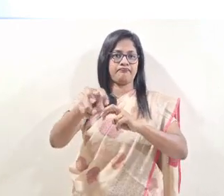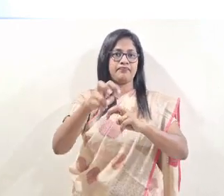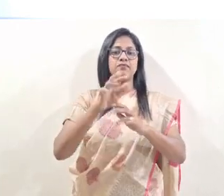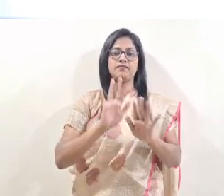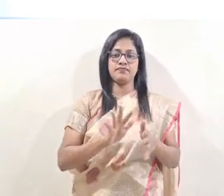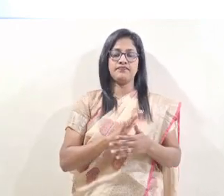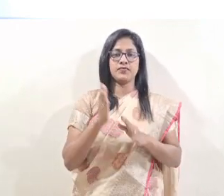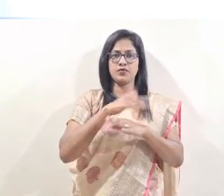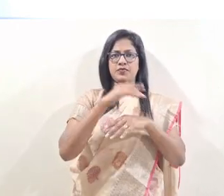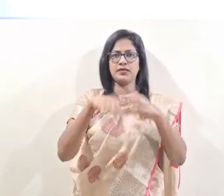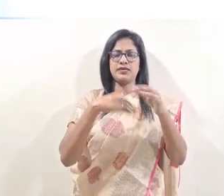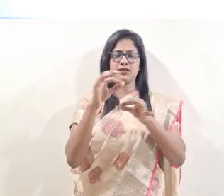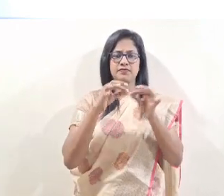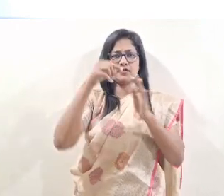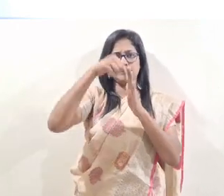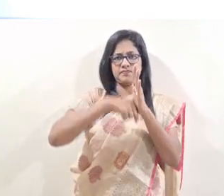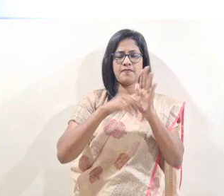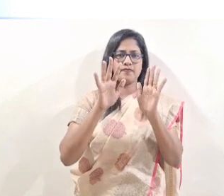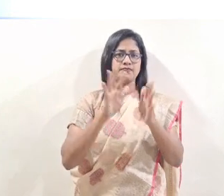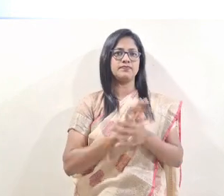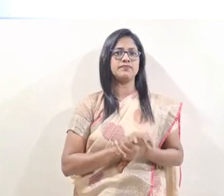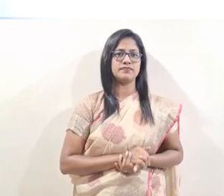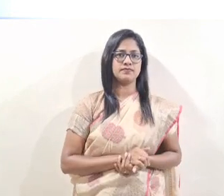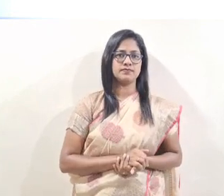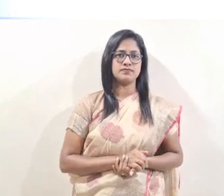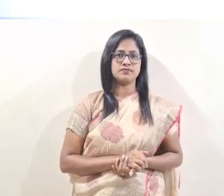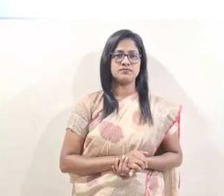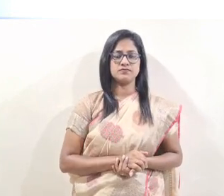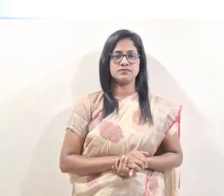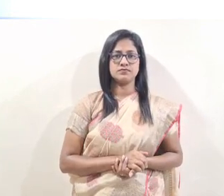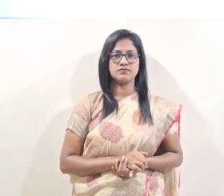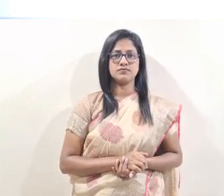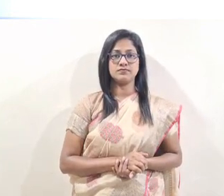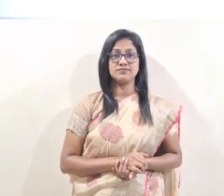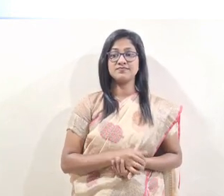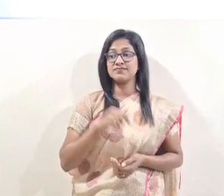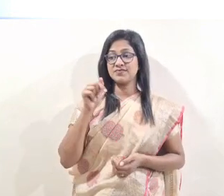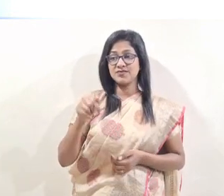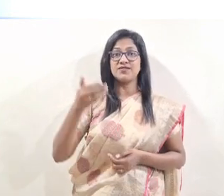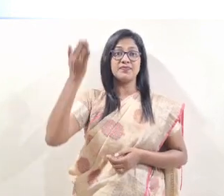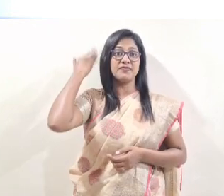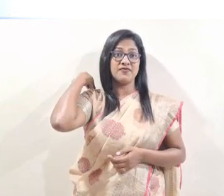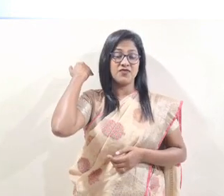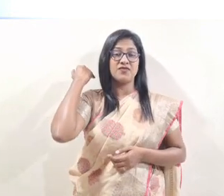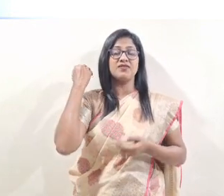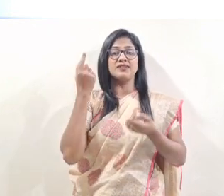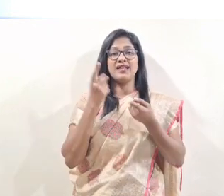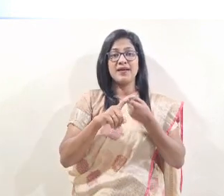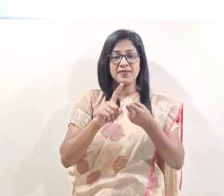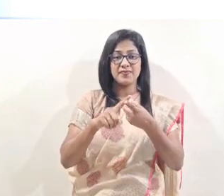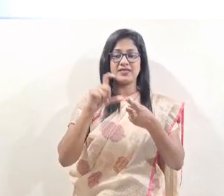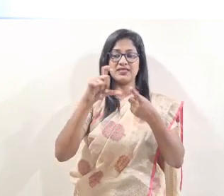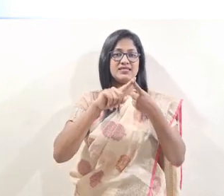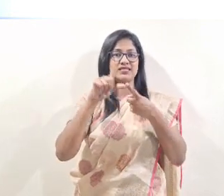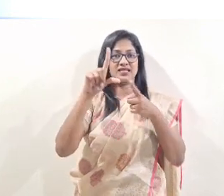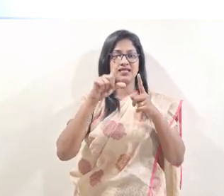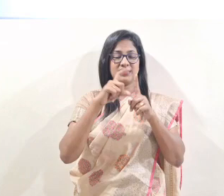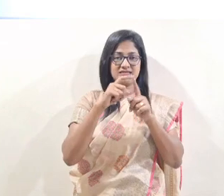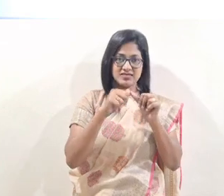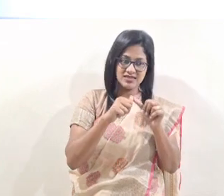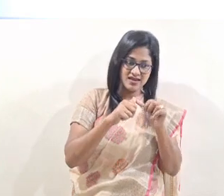I'll be coming to that in detail. Here we had some incidences between Sialda and